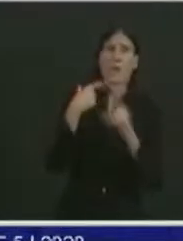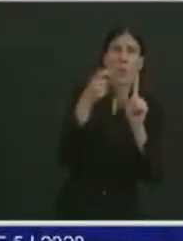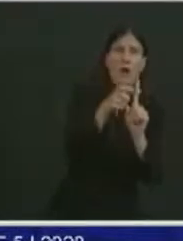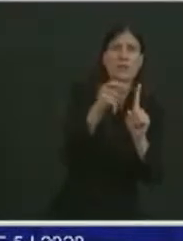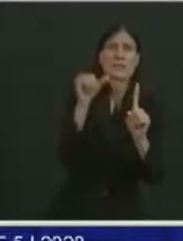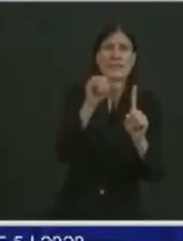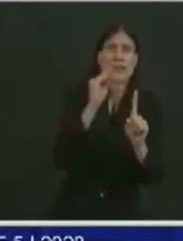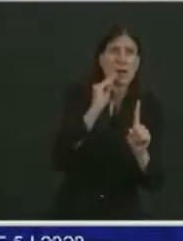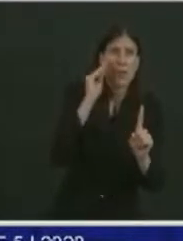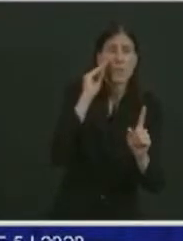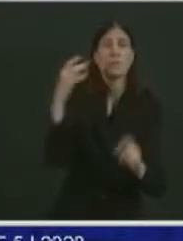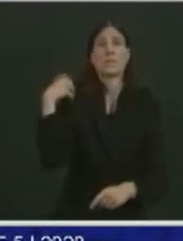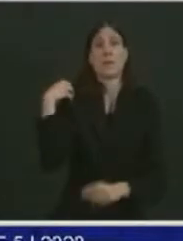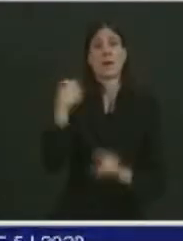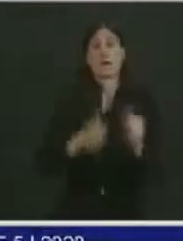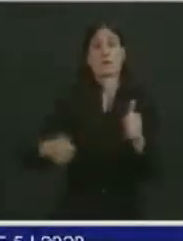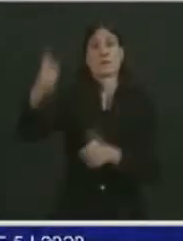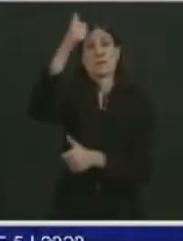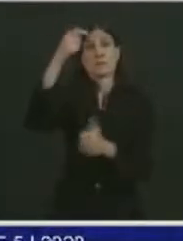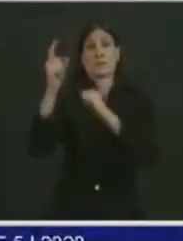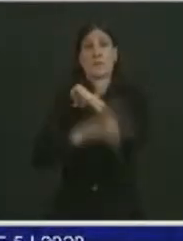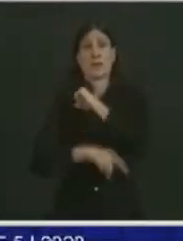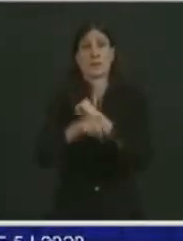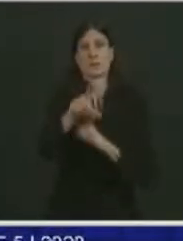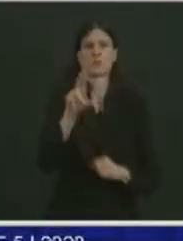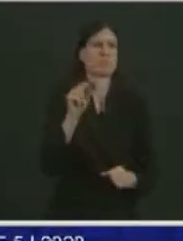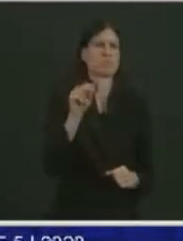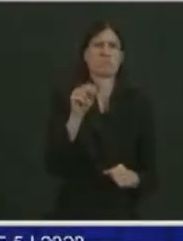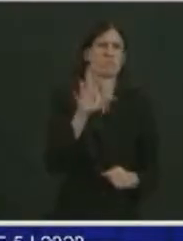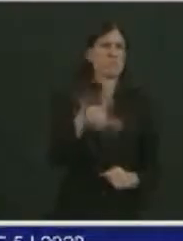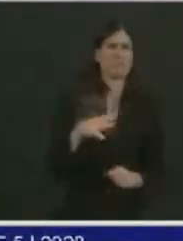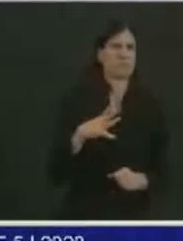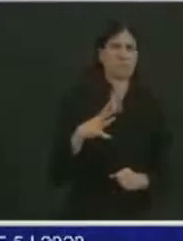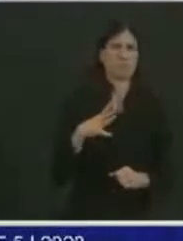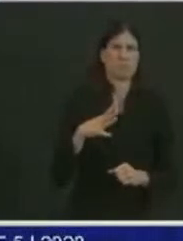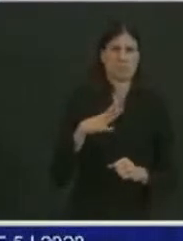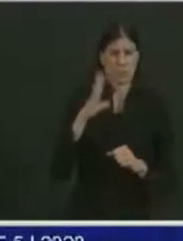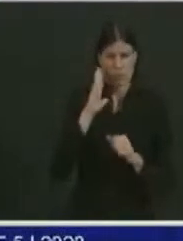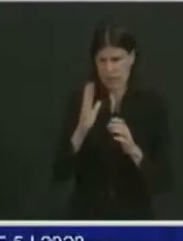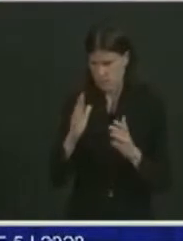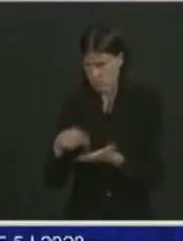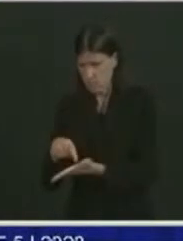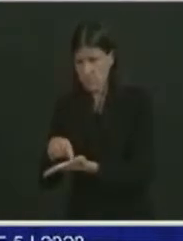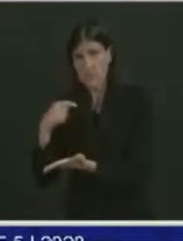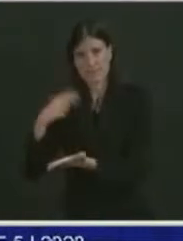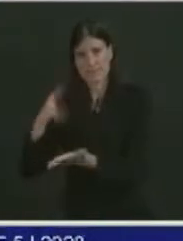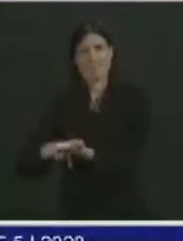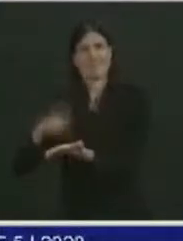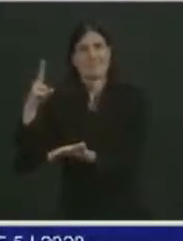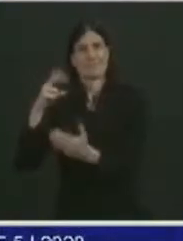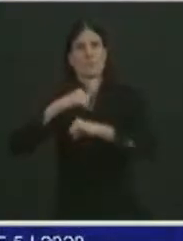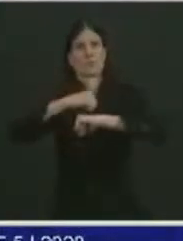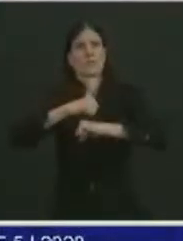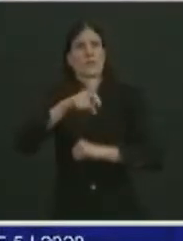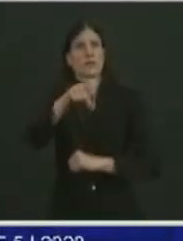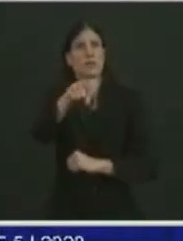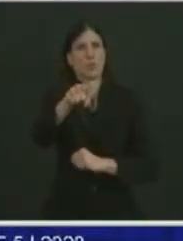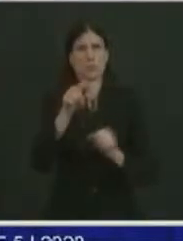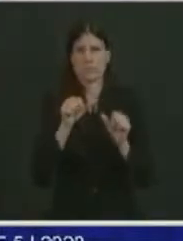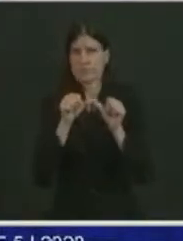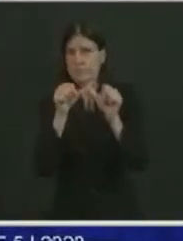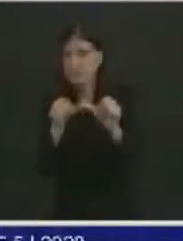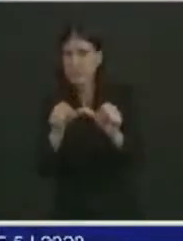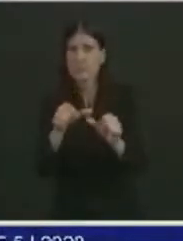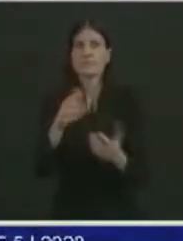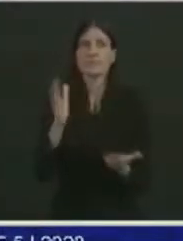in quarantine. They should be enabled to work from home, but by law, if you're in close